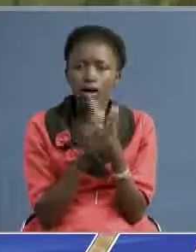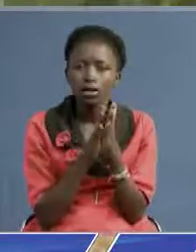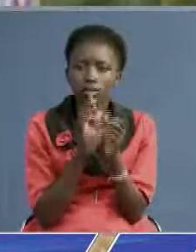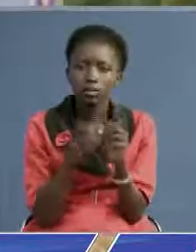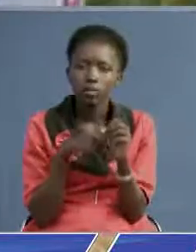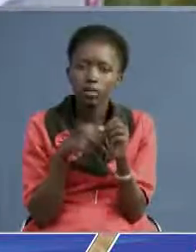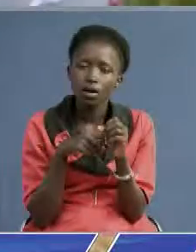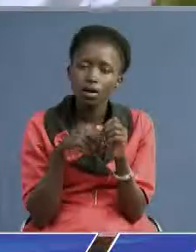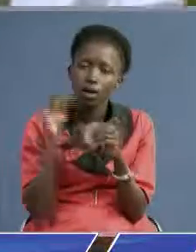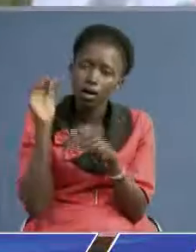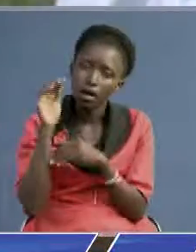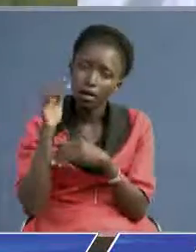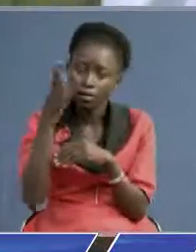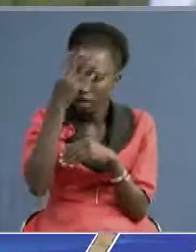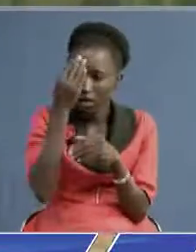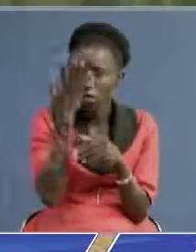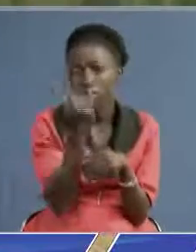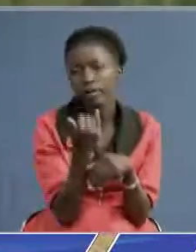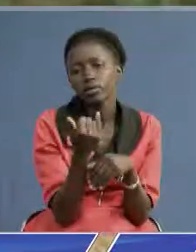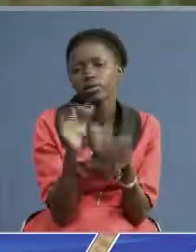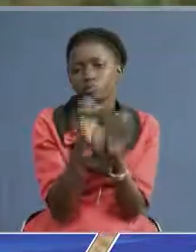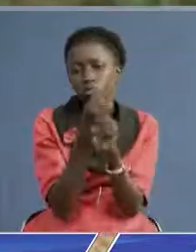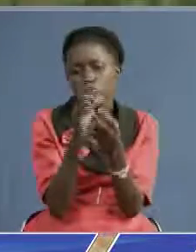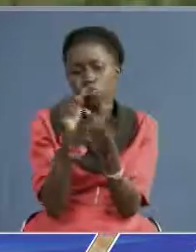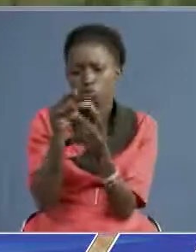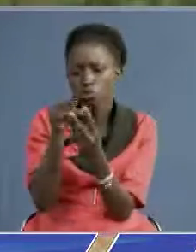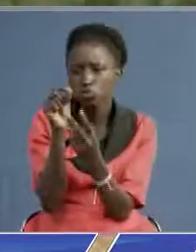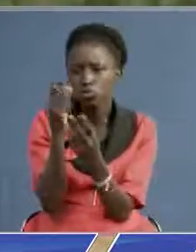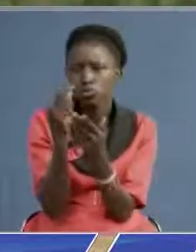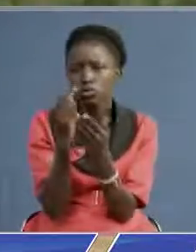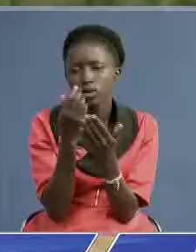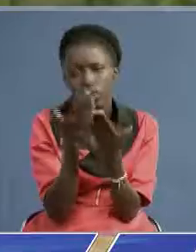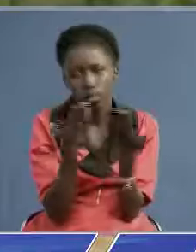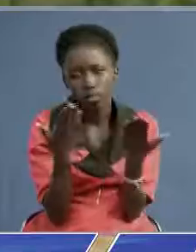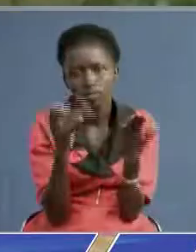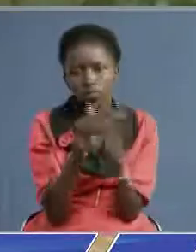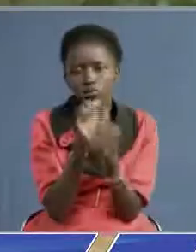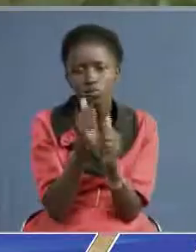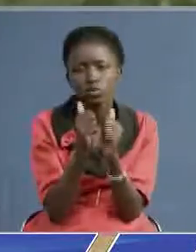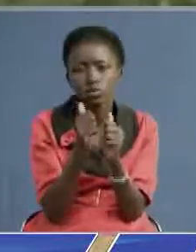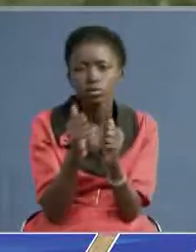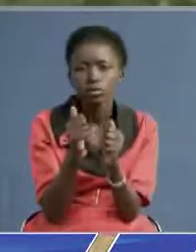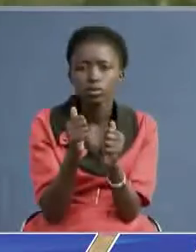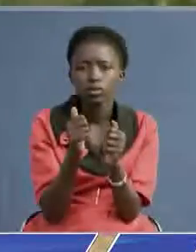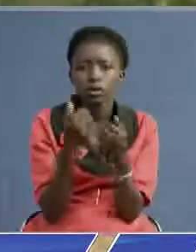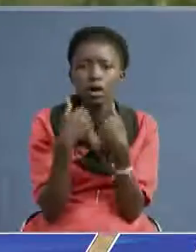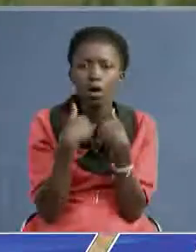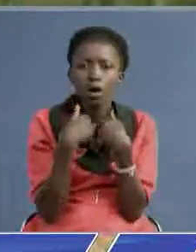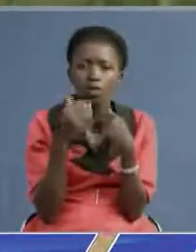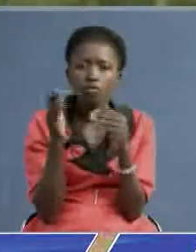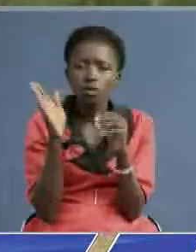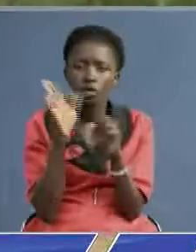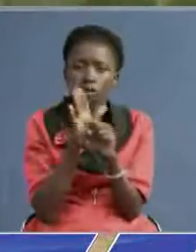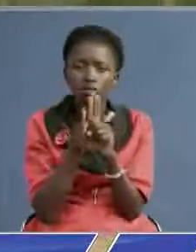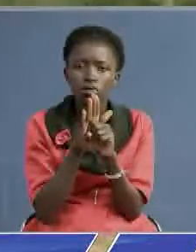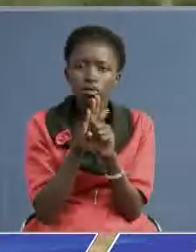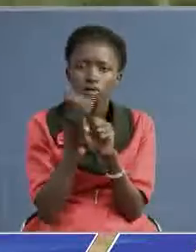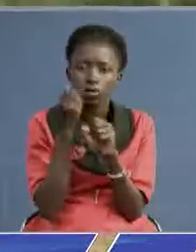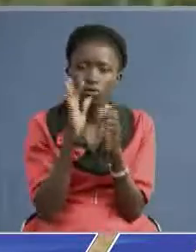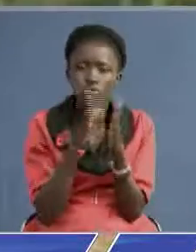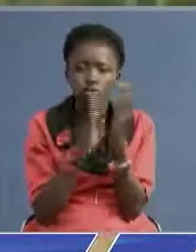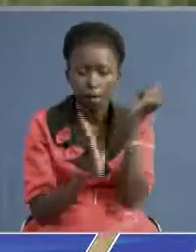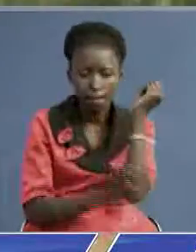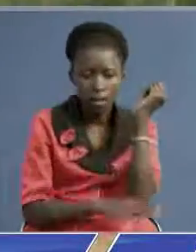ukiuliza mtu exactly hasira yako ni nini, he cannot point exactly. Ni kwa sababu, tumejijaza sana ile ujumbe ya